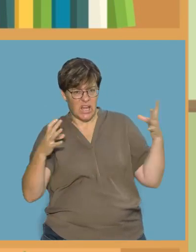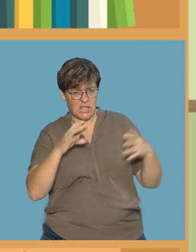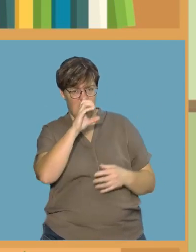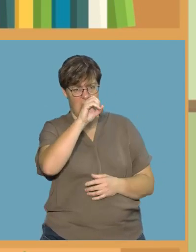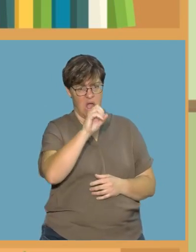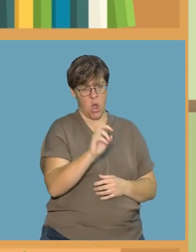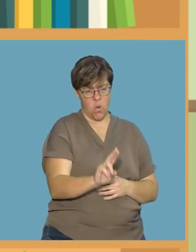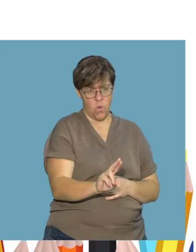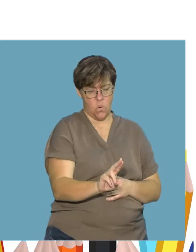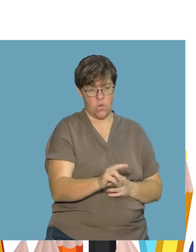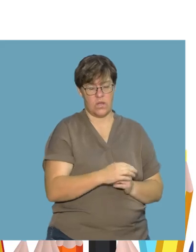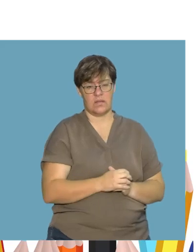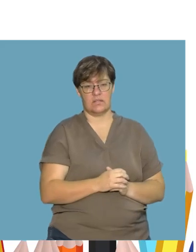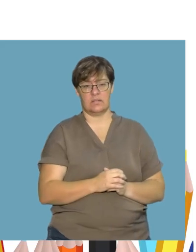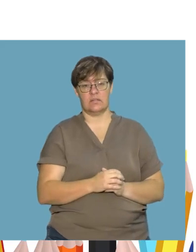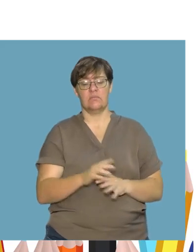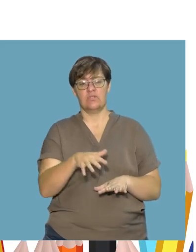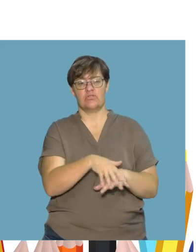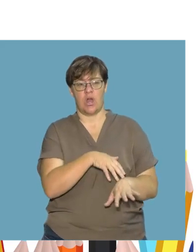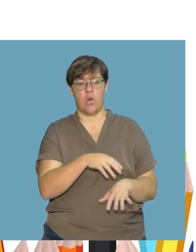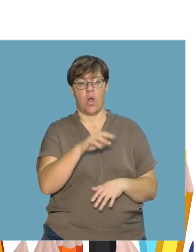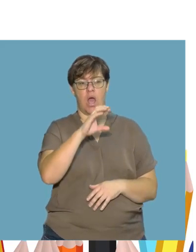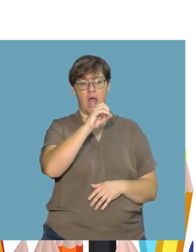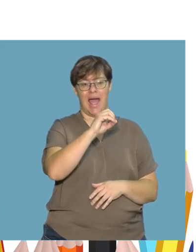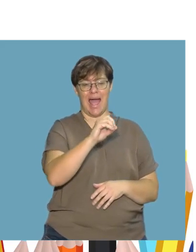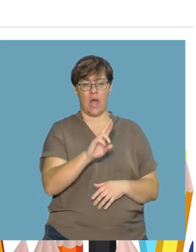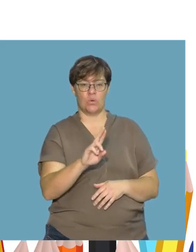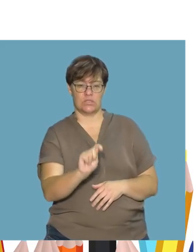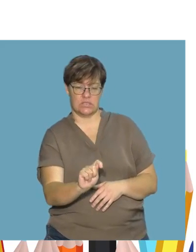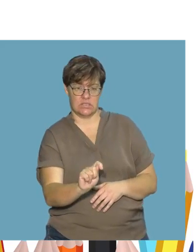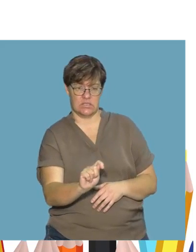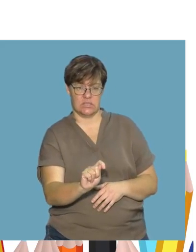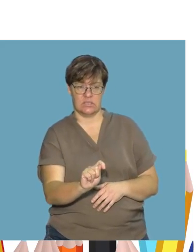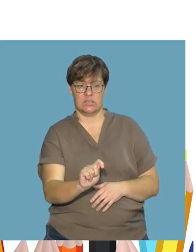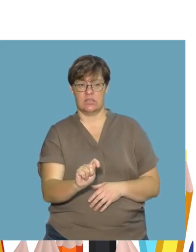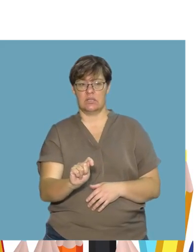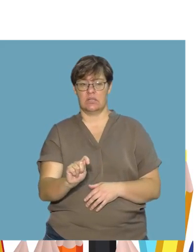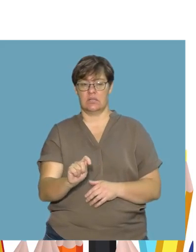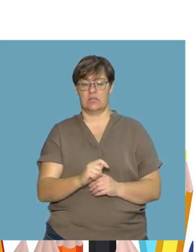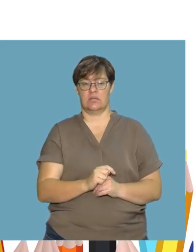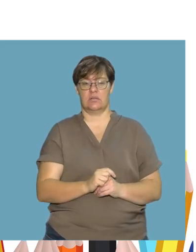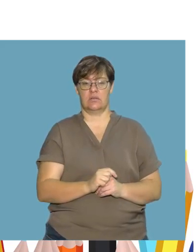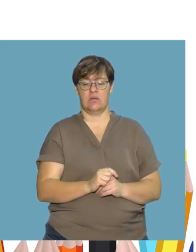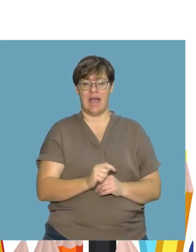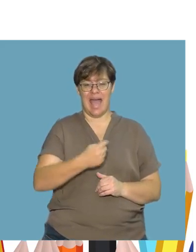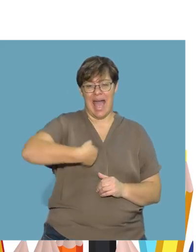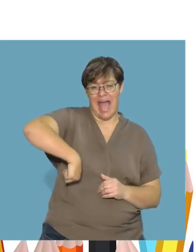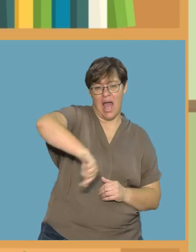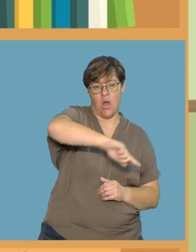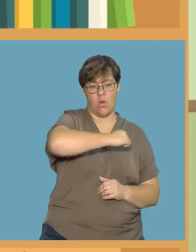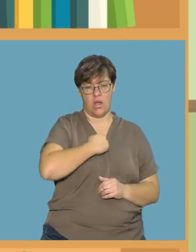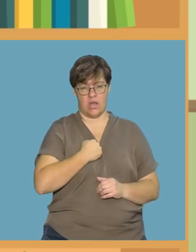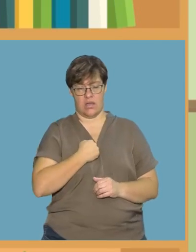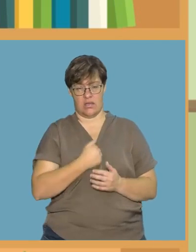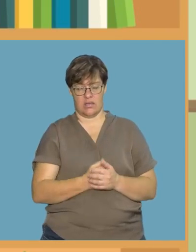words again slowly. Out, out. Hour. What sound do you